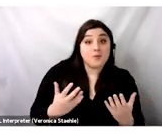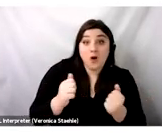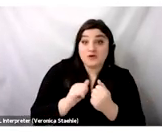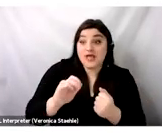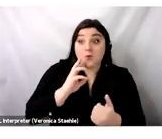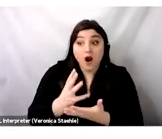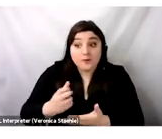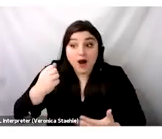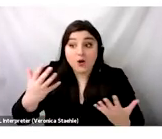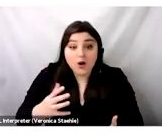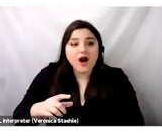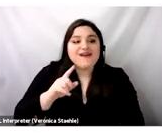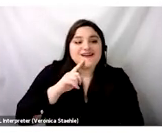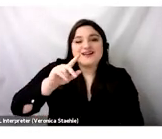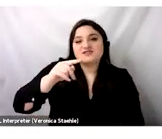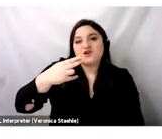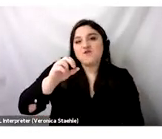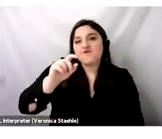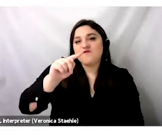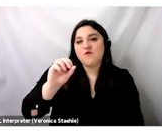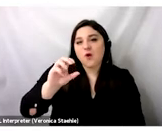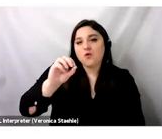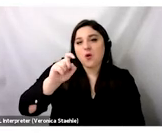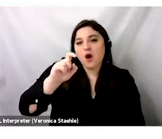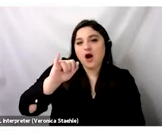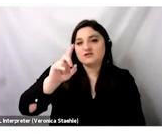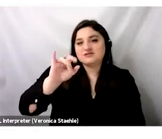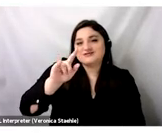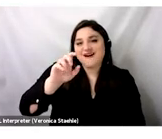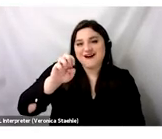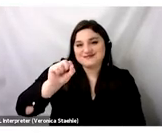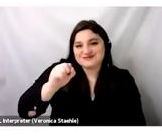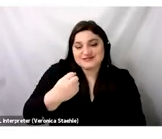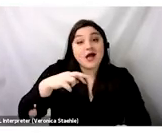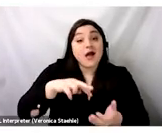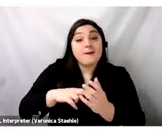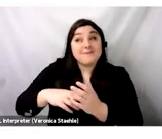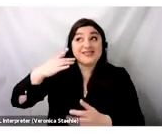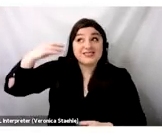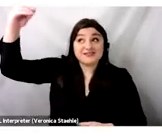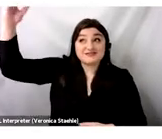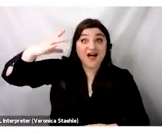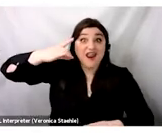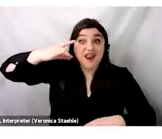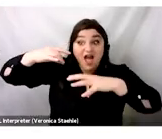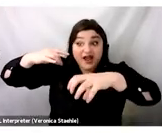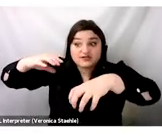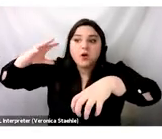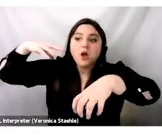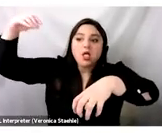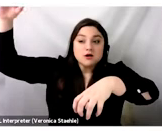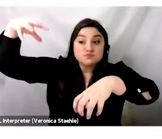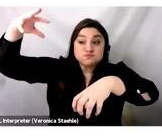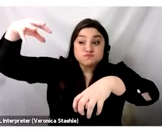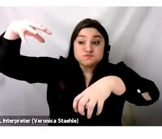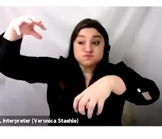and then it becomes very easy to be thrashed amongst, you know, the currents and the waves. Also, there